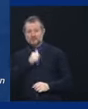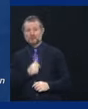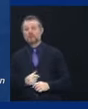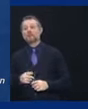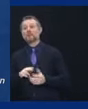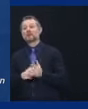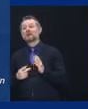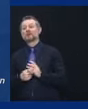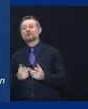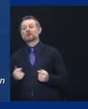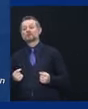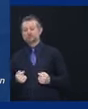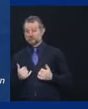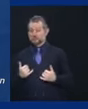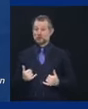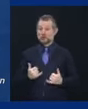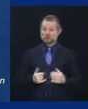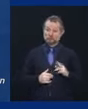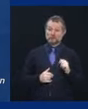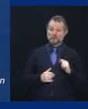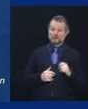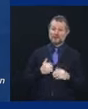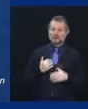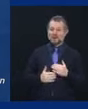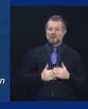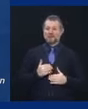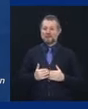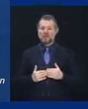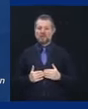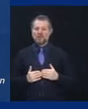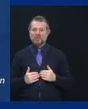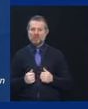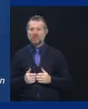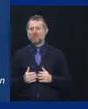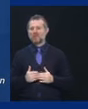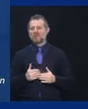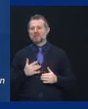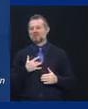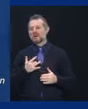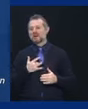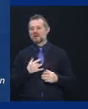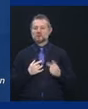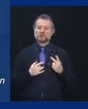means, at this rate, we only have 2 or 3 days of supply.